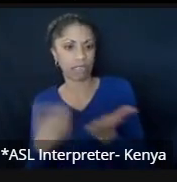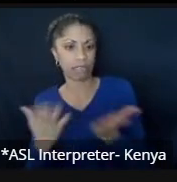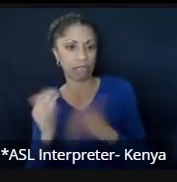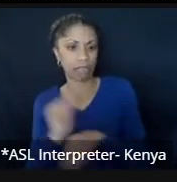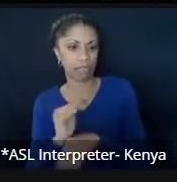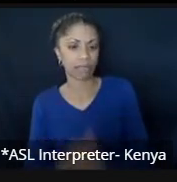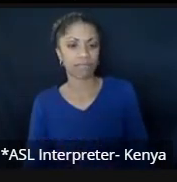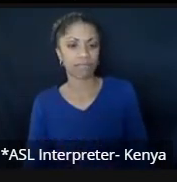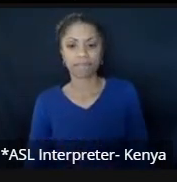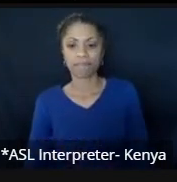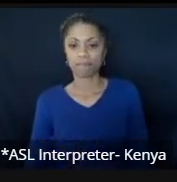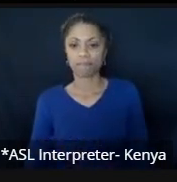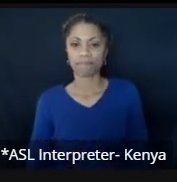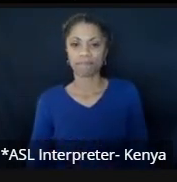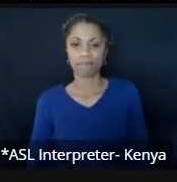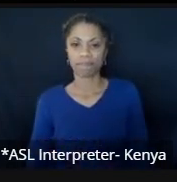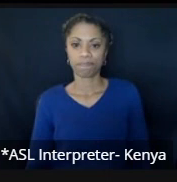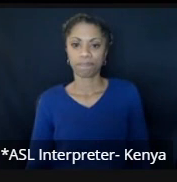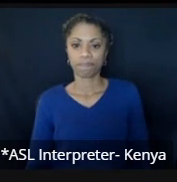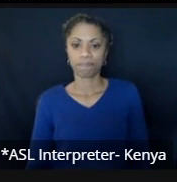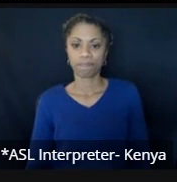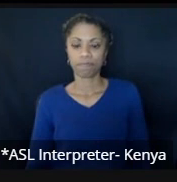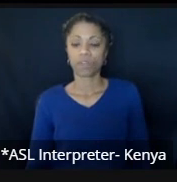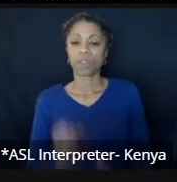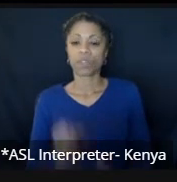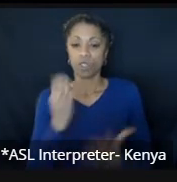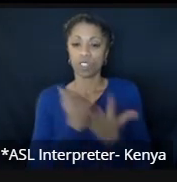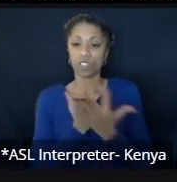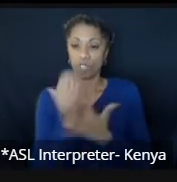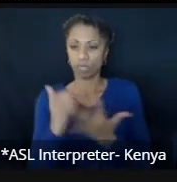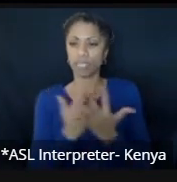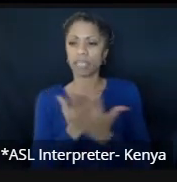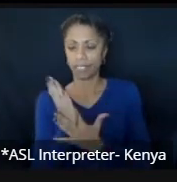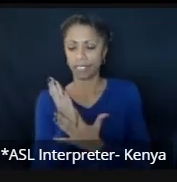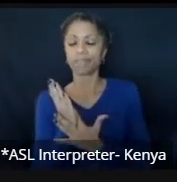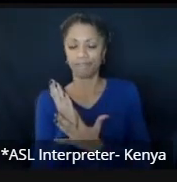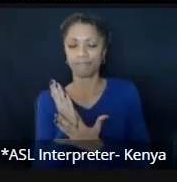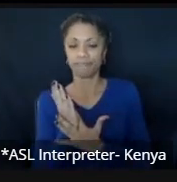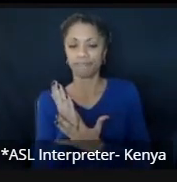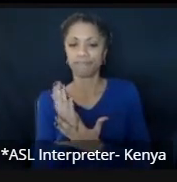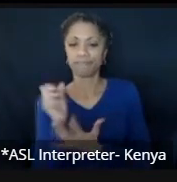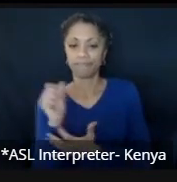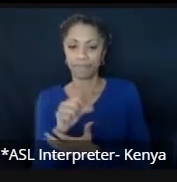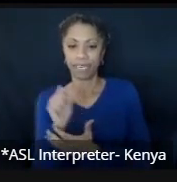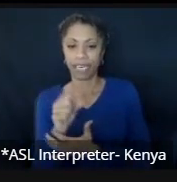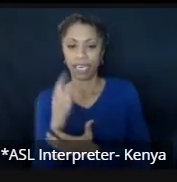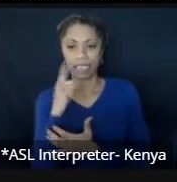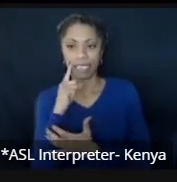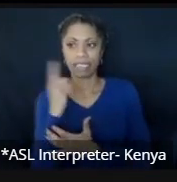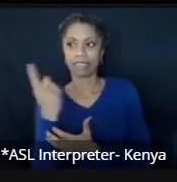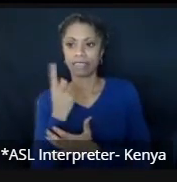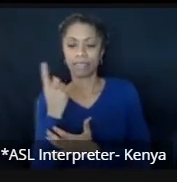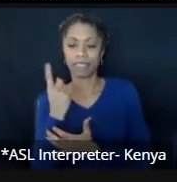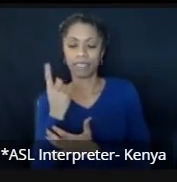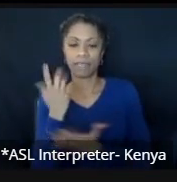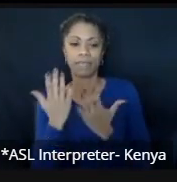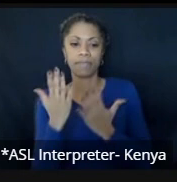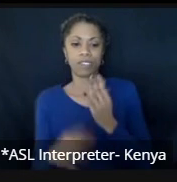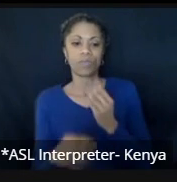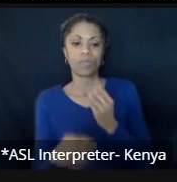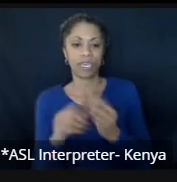Thank you, Judith. I see transparency in there. Transparency, yes. Yeah, that might be something to consider adding to the